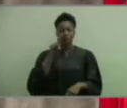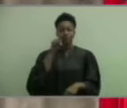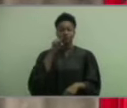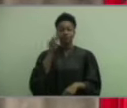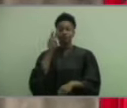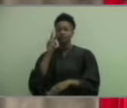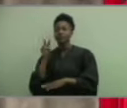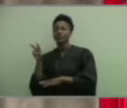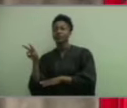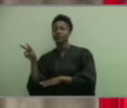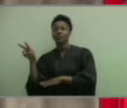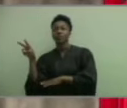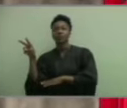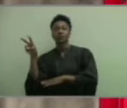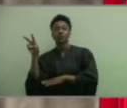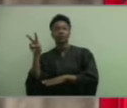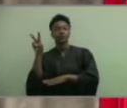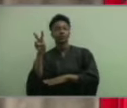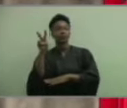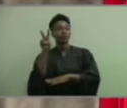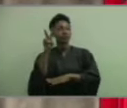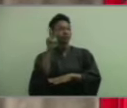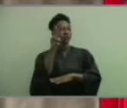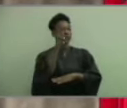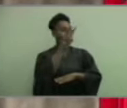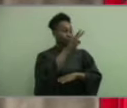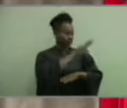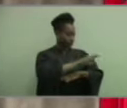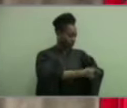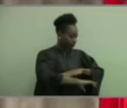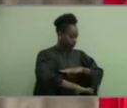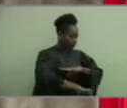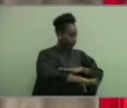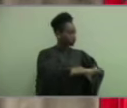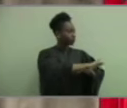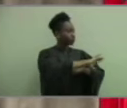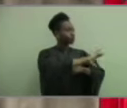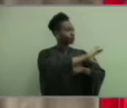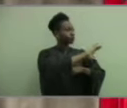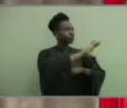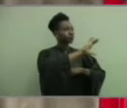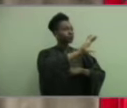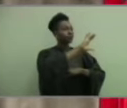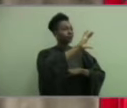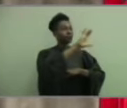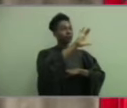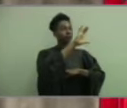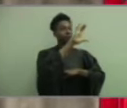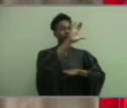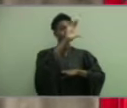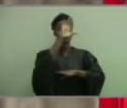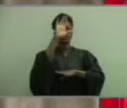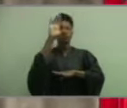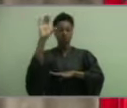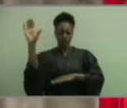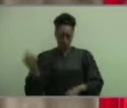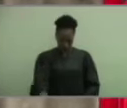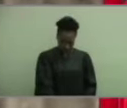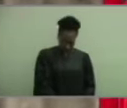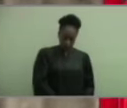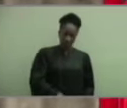by the dawn's early light what so